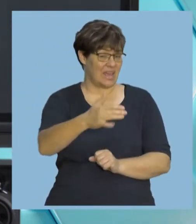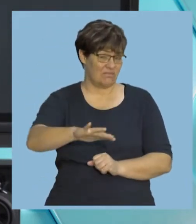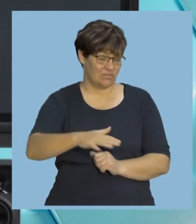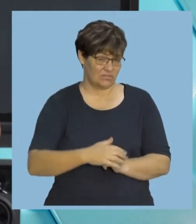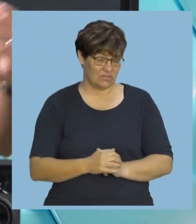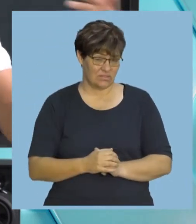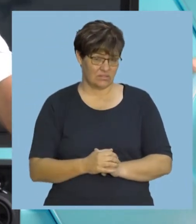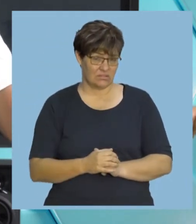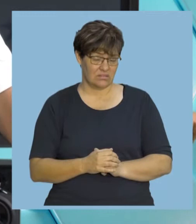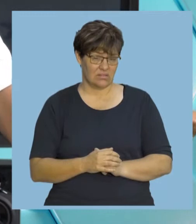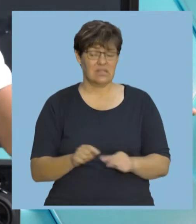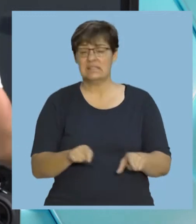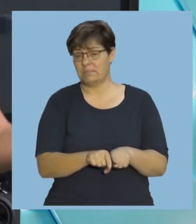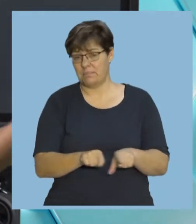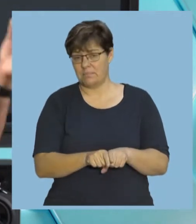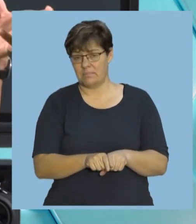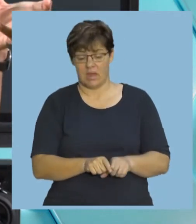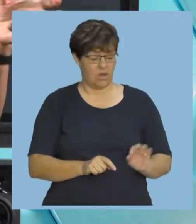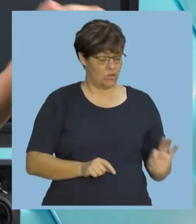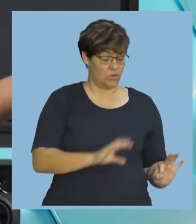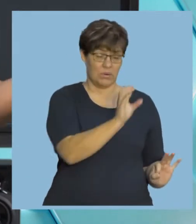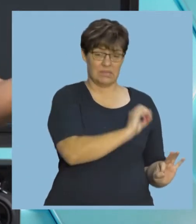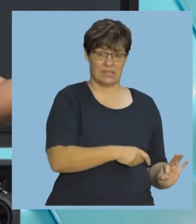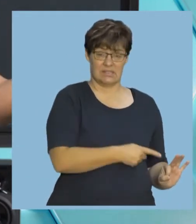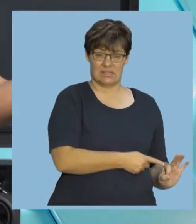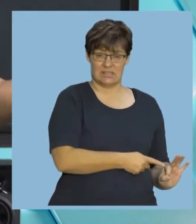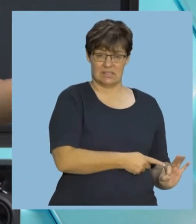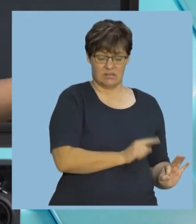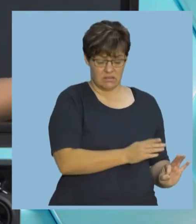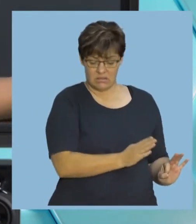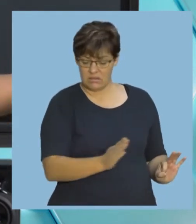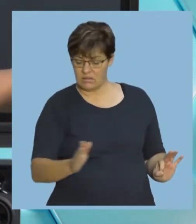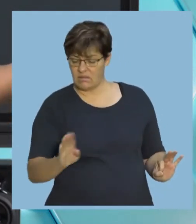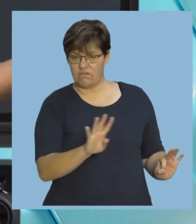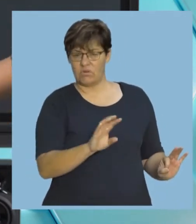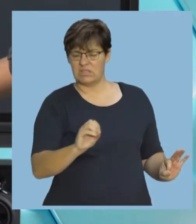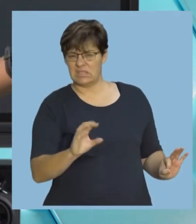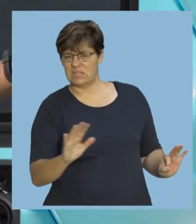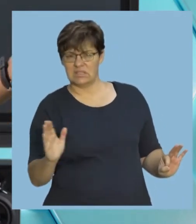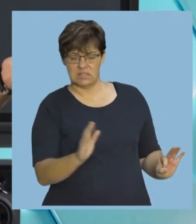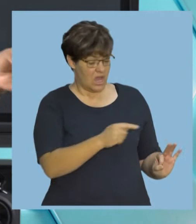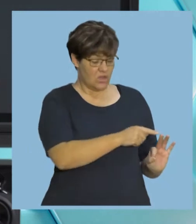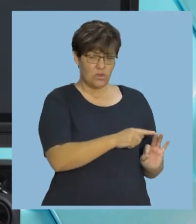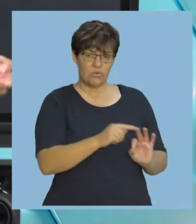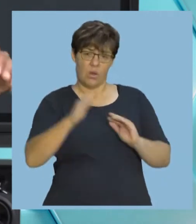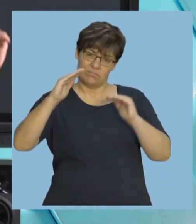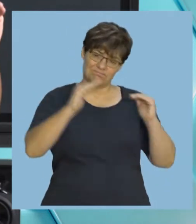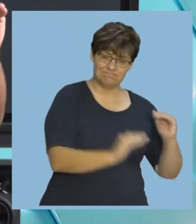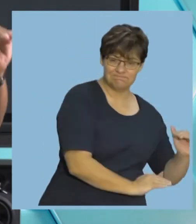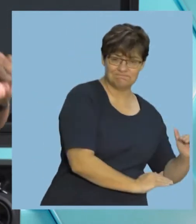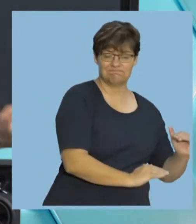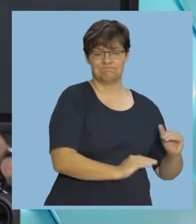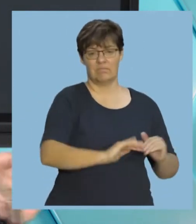affect your average. And also imagine if I have 3%, then the 40s, the 3%